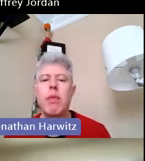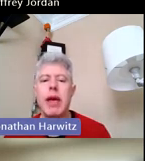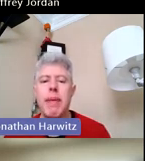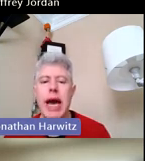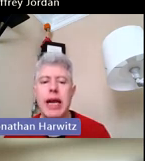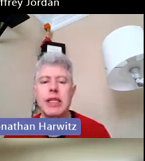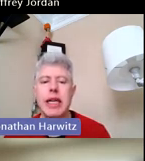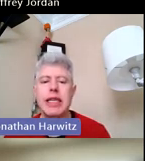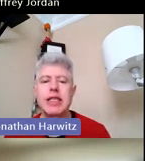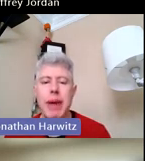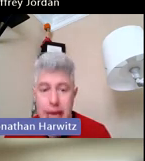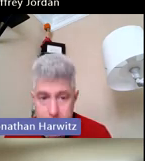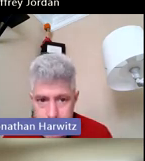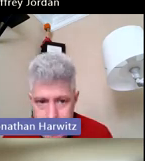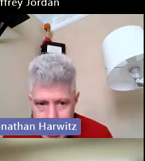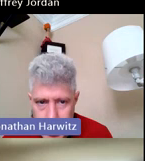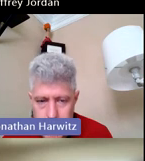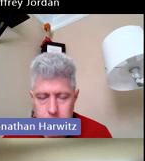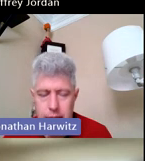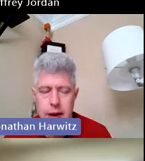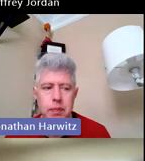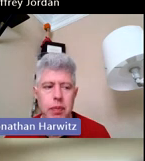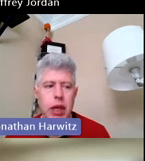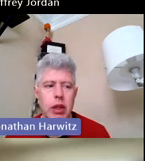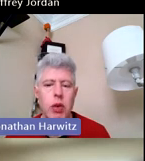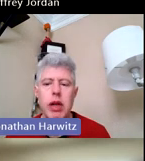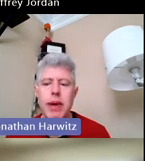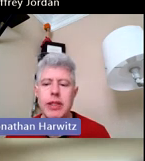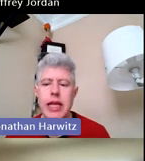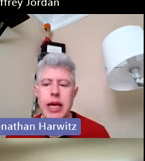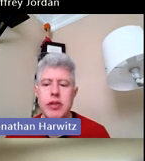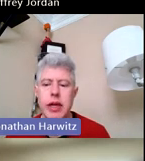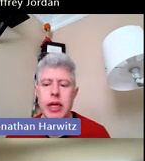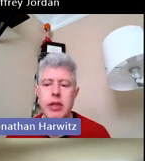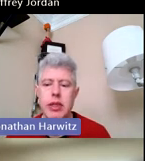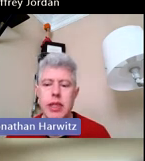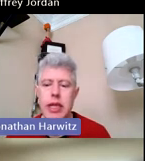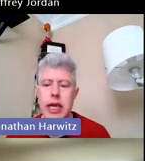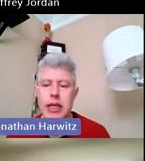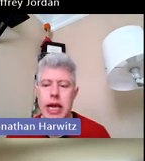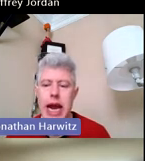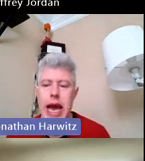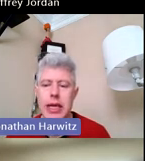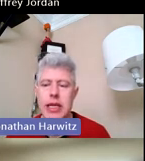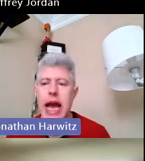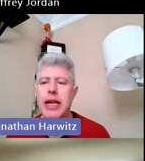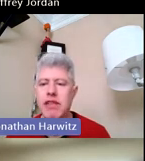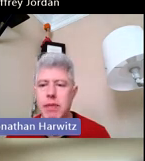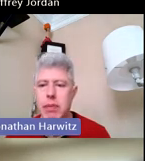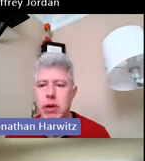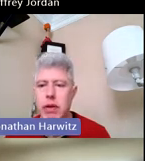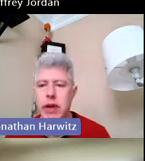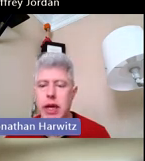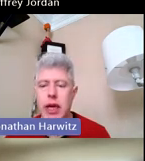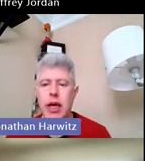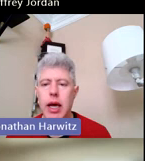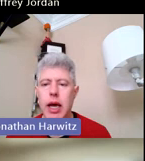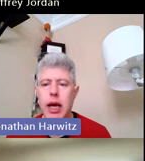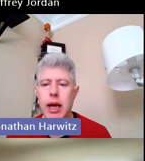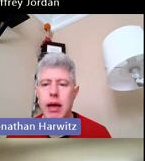that there will be a package that expands the low-income housing tax credit. I should say that HAC is an active